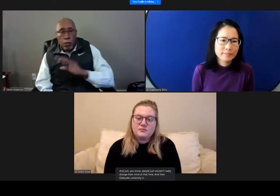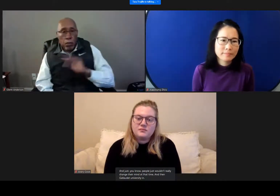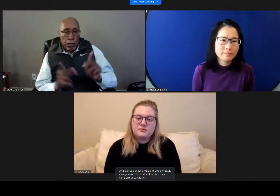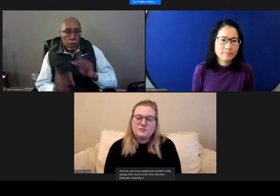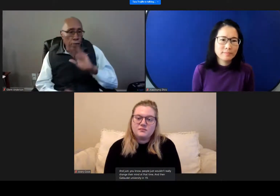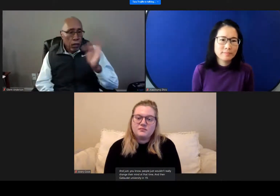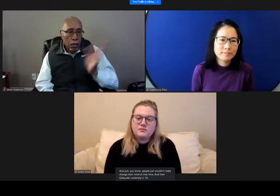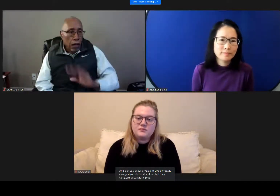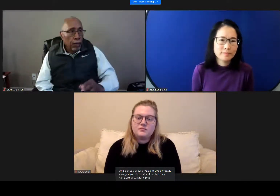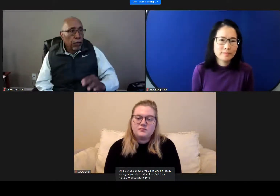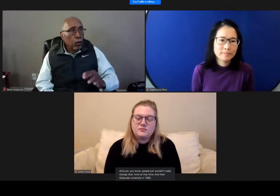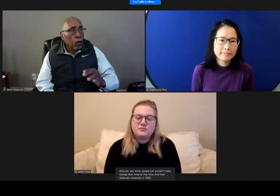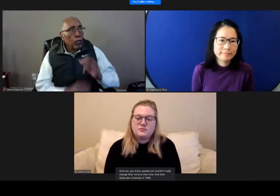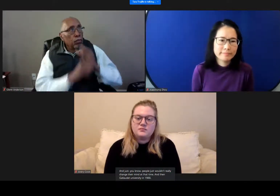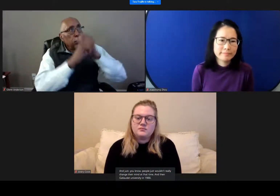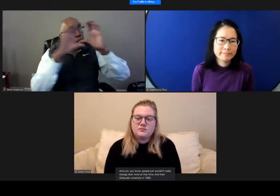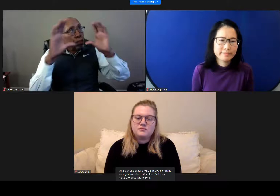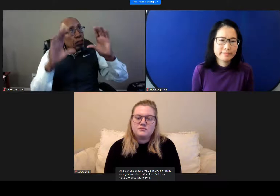in 1988,